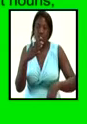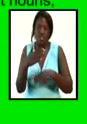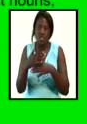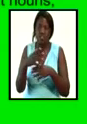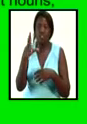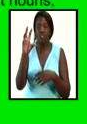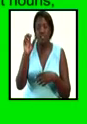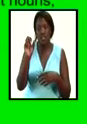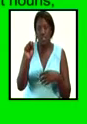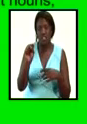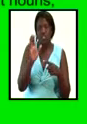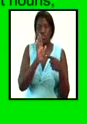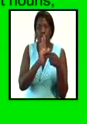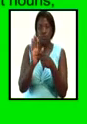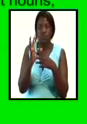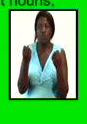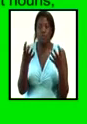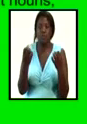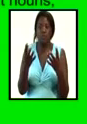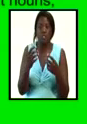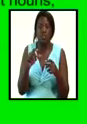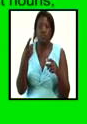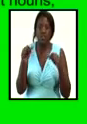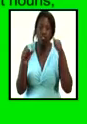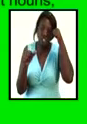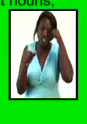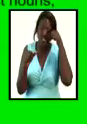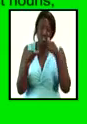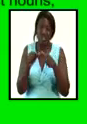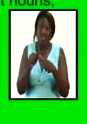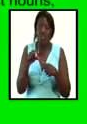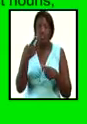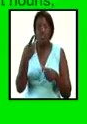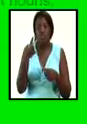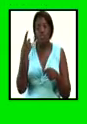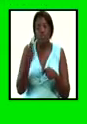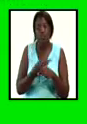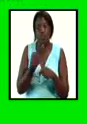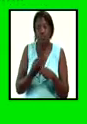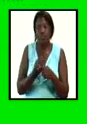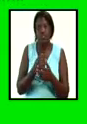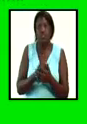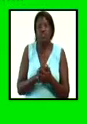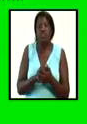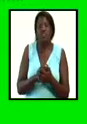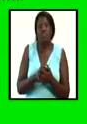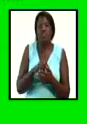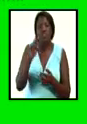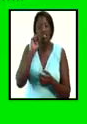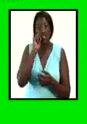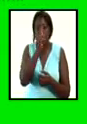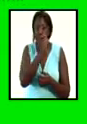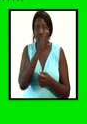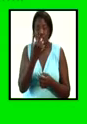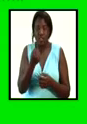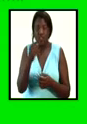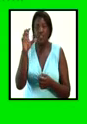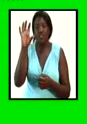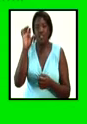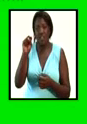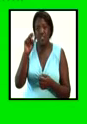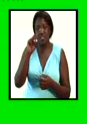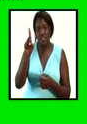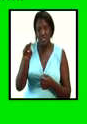S at the end of the word. But remember, that is not always the case. Nouns ending in S,